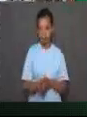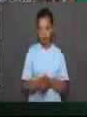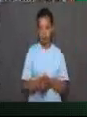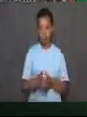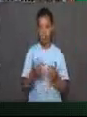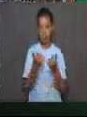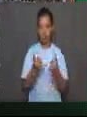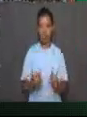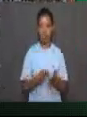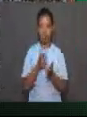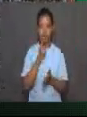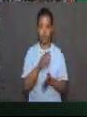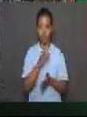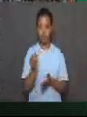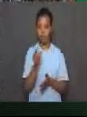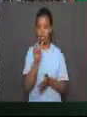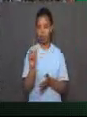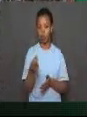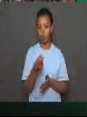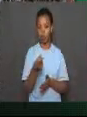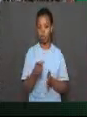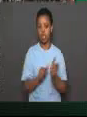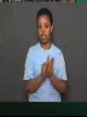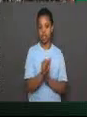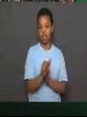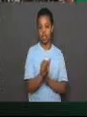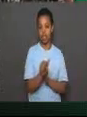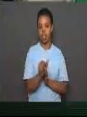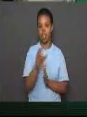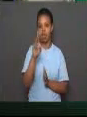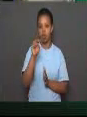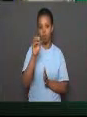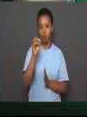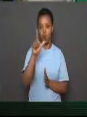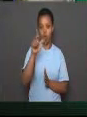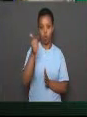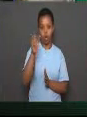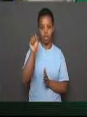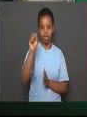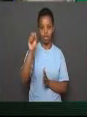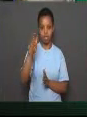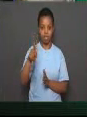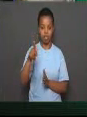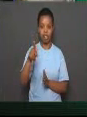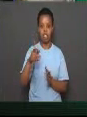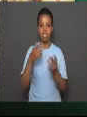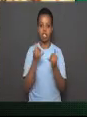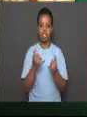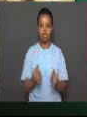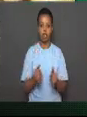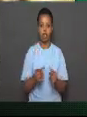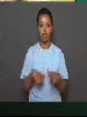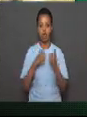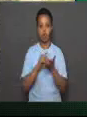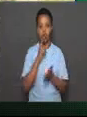are only a few species of algae and mollusks in areas where the highest tide is able